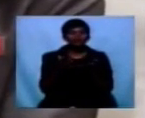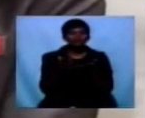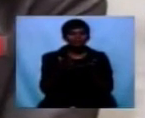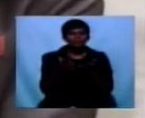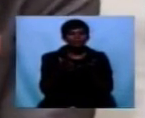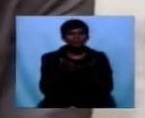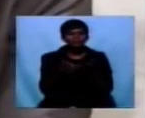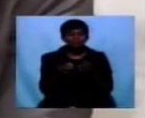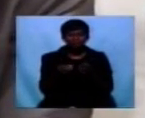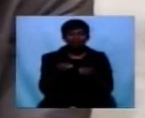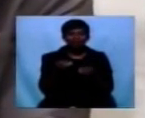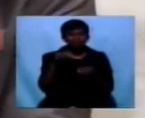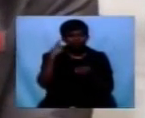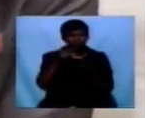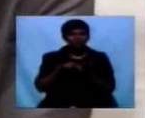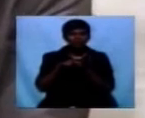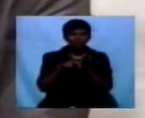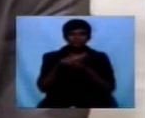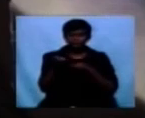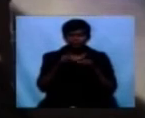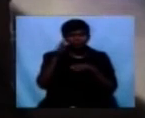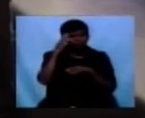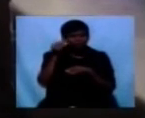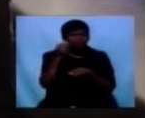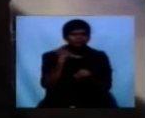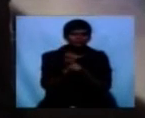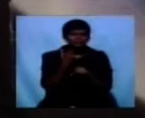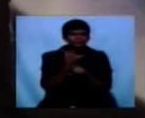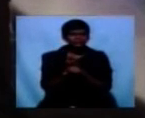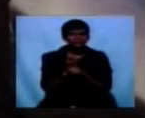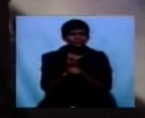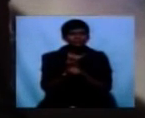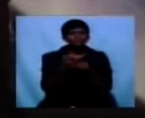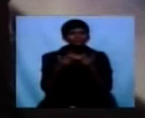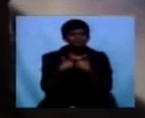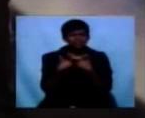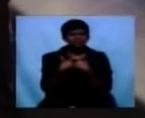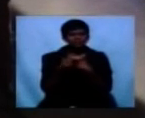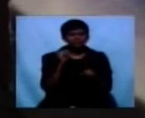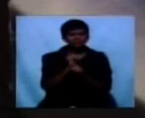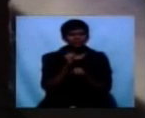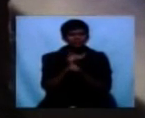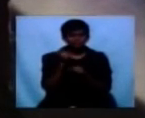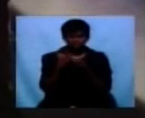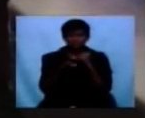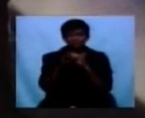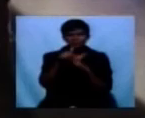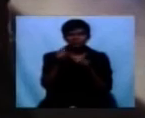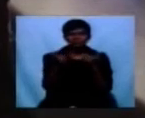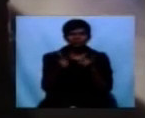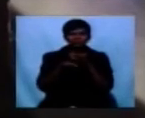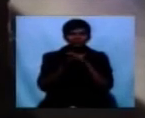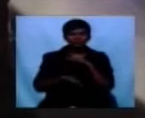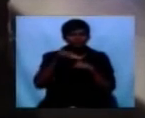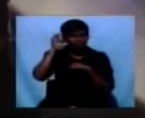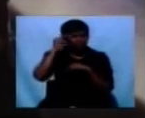of the fleet management. So was it so difficult? Maybe I should ask. Was it so difficult to have the functions that you're currently carrying under the Ministry of